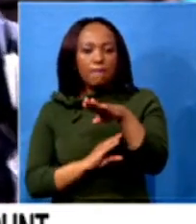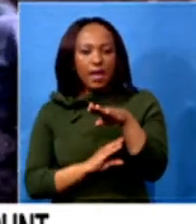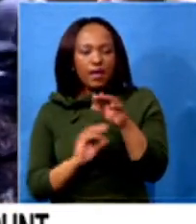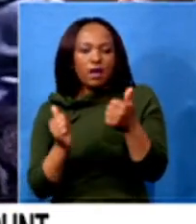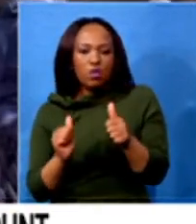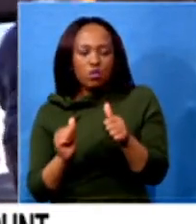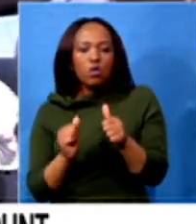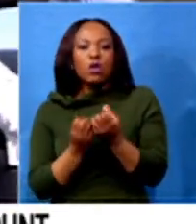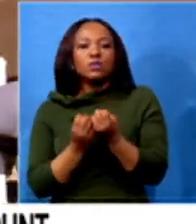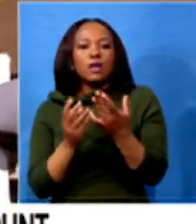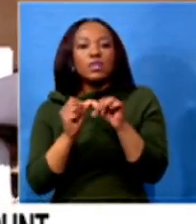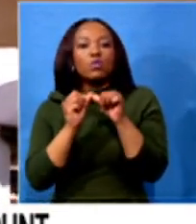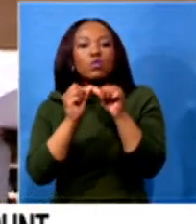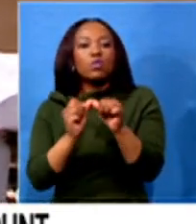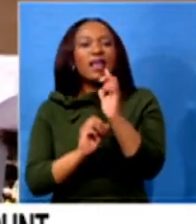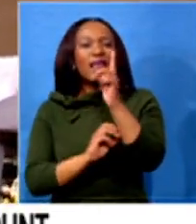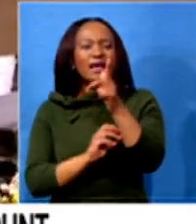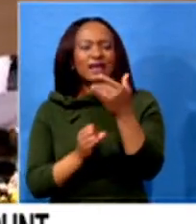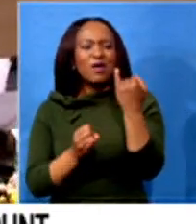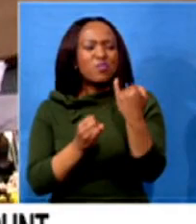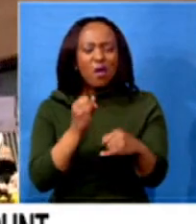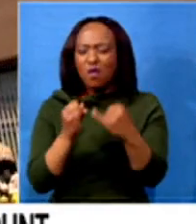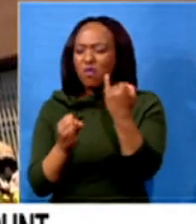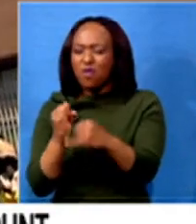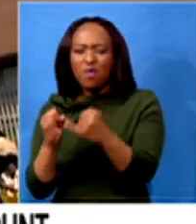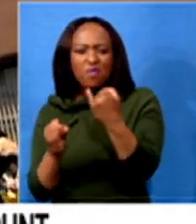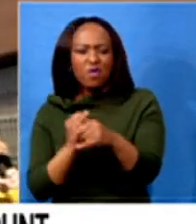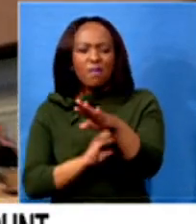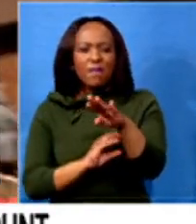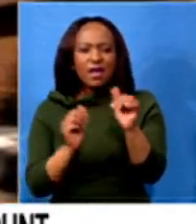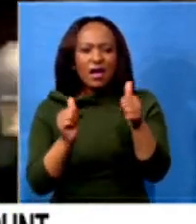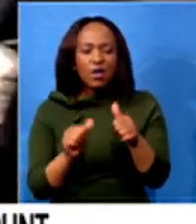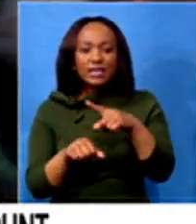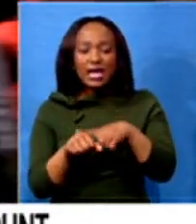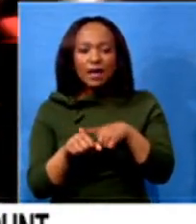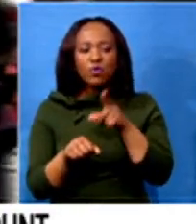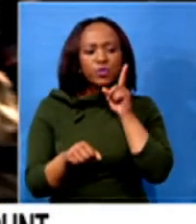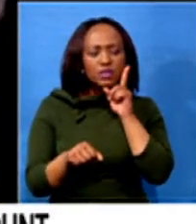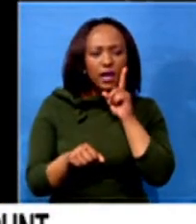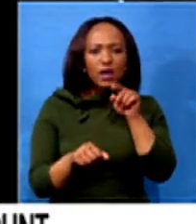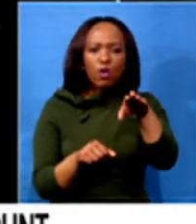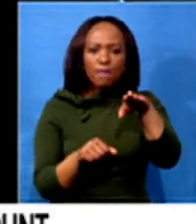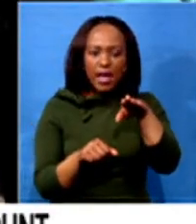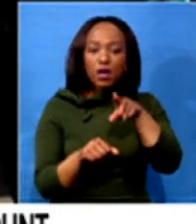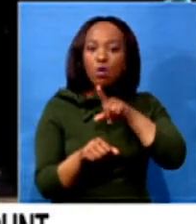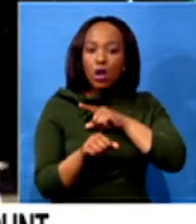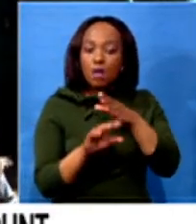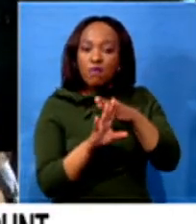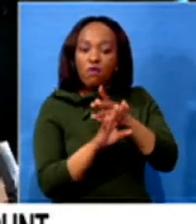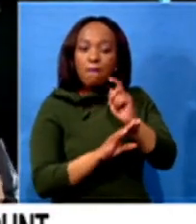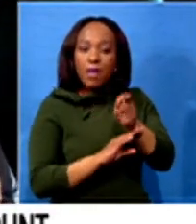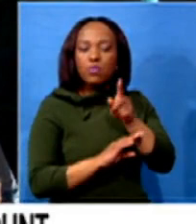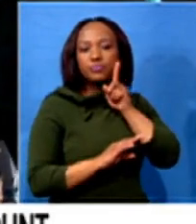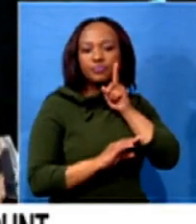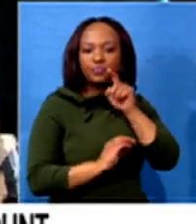to give us bank accounts that are wrong bank accounts, and when we go through the validation, which is what is expected as part of the process,